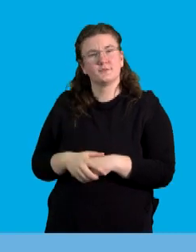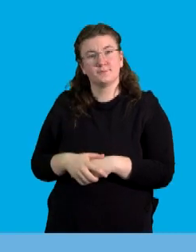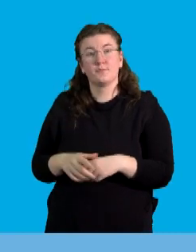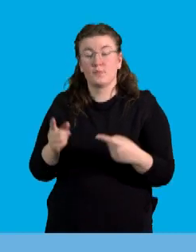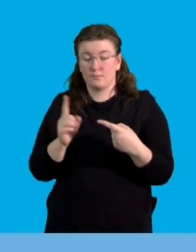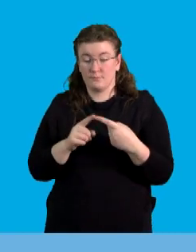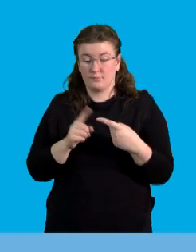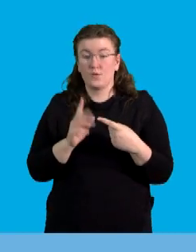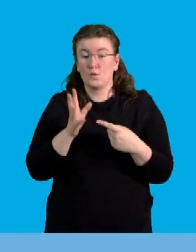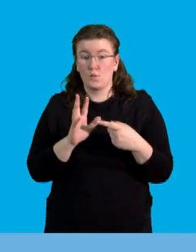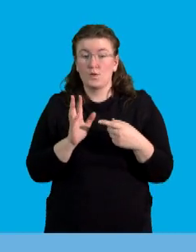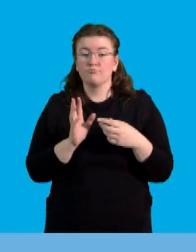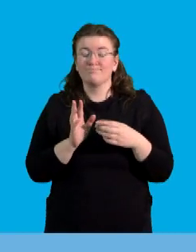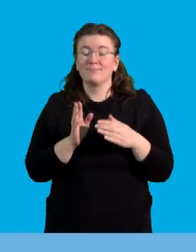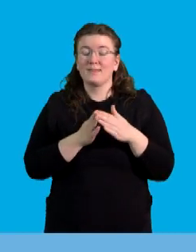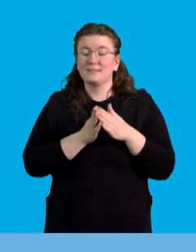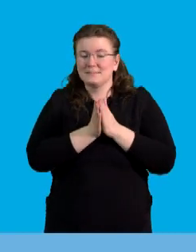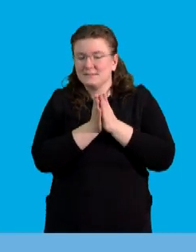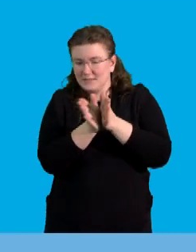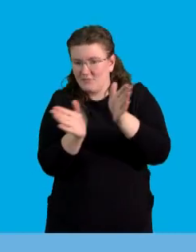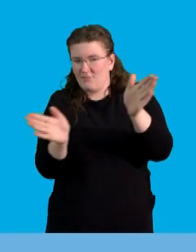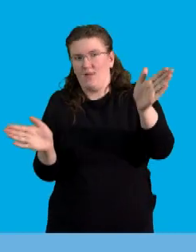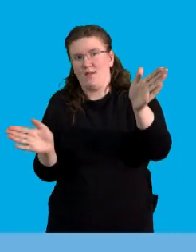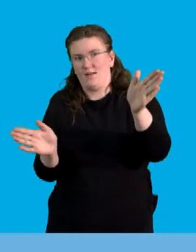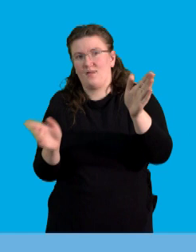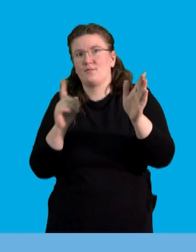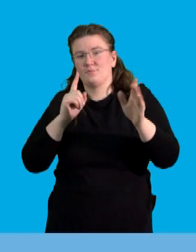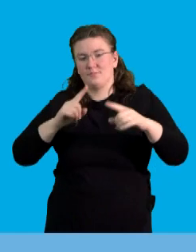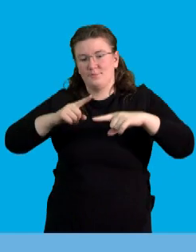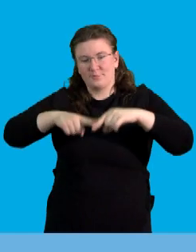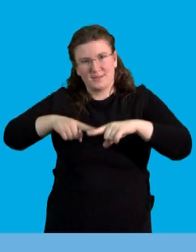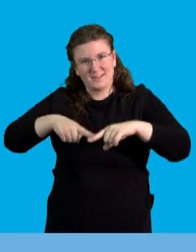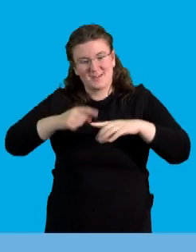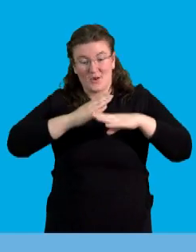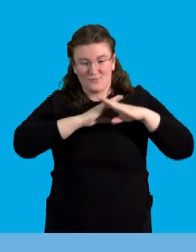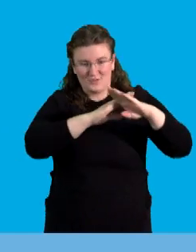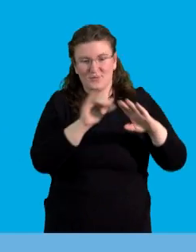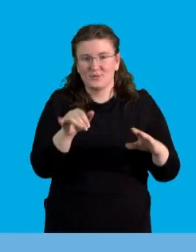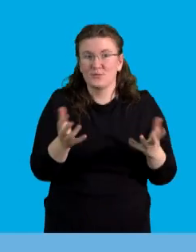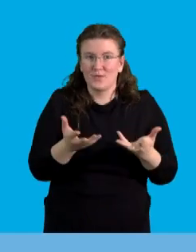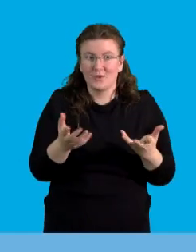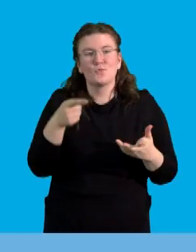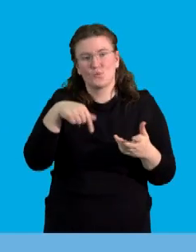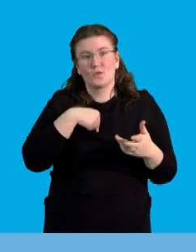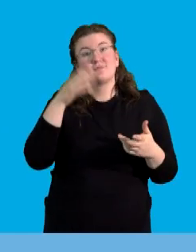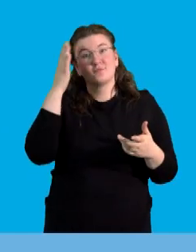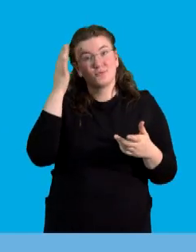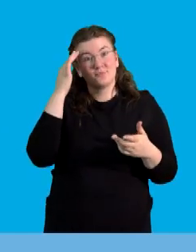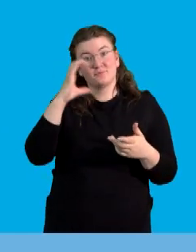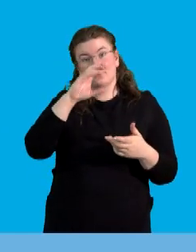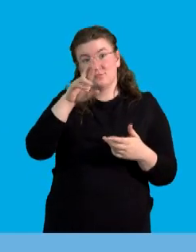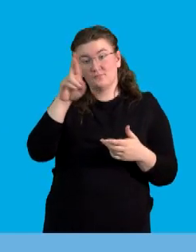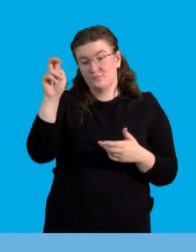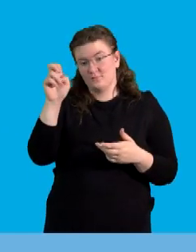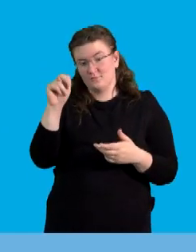proportionally depending on the resistance of the circuit. We know that current will always look for the path with the least resistance. So that